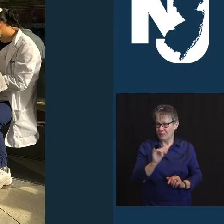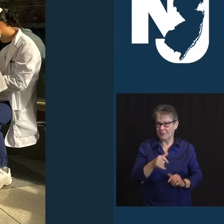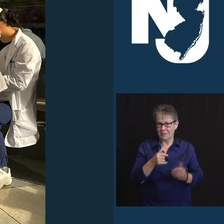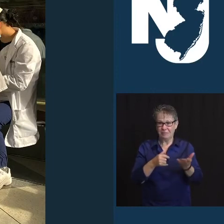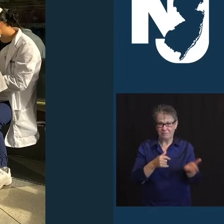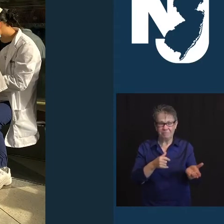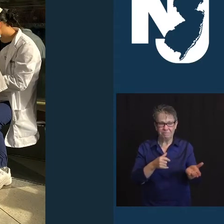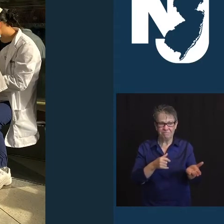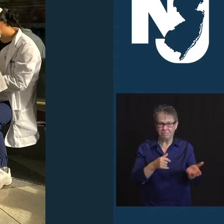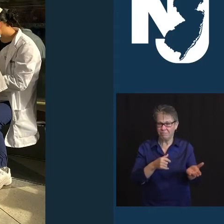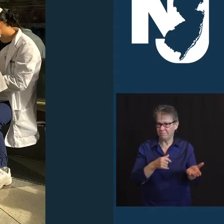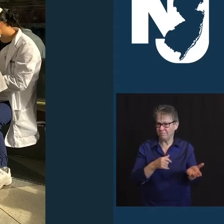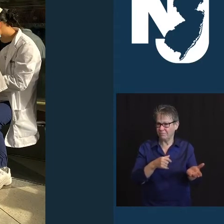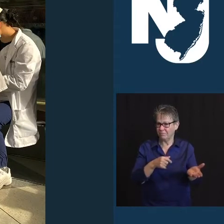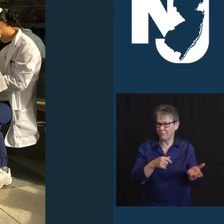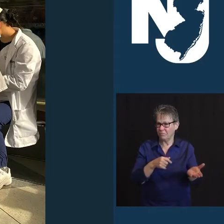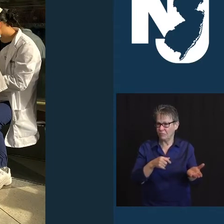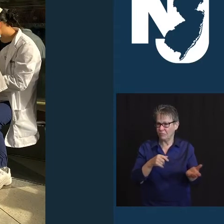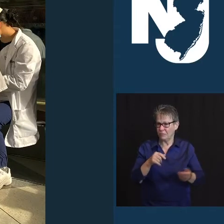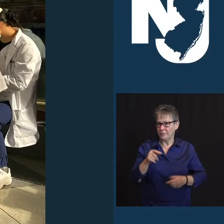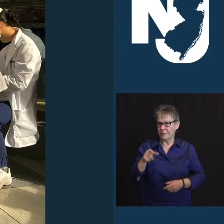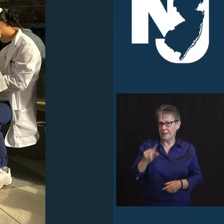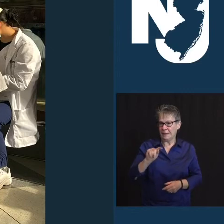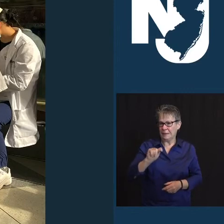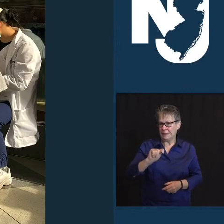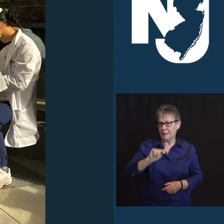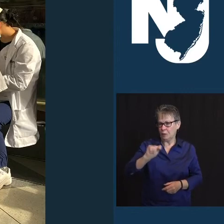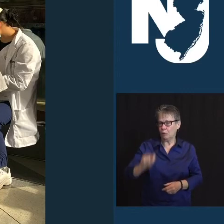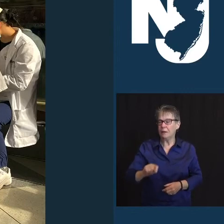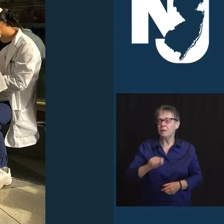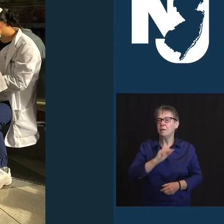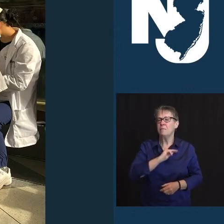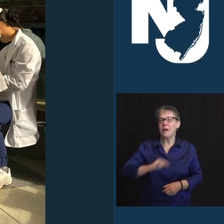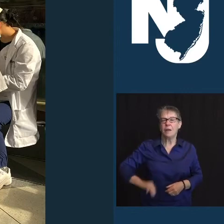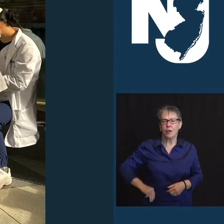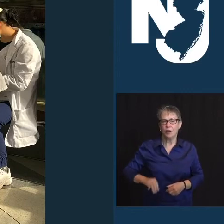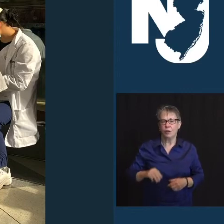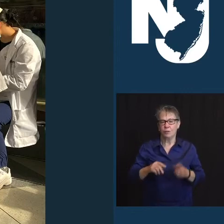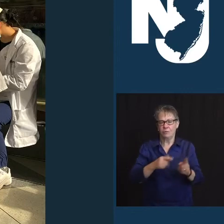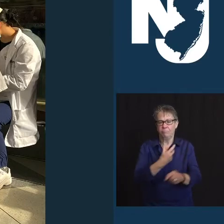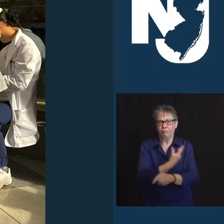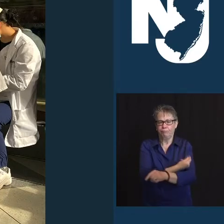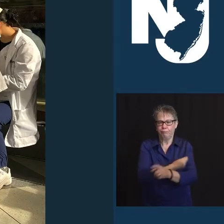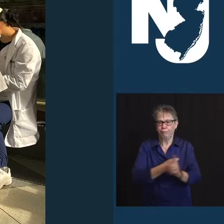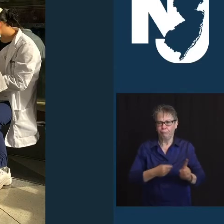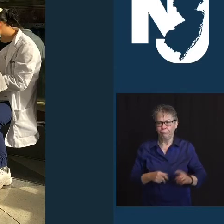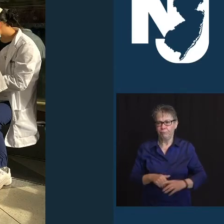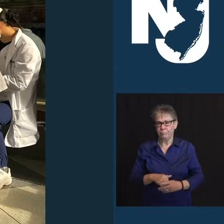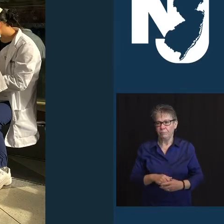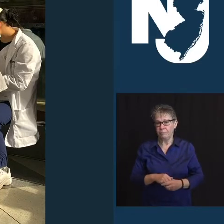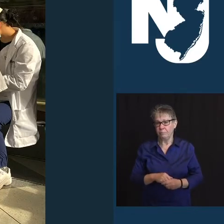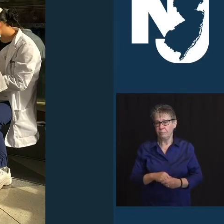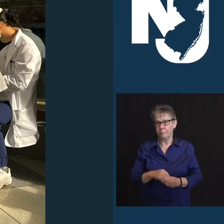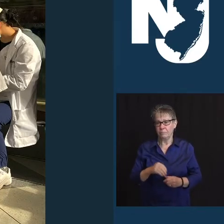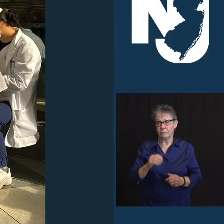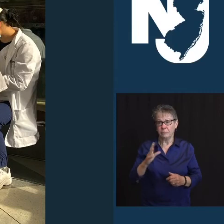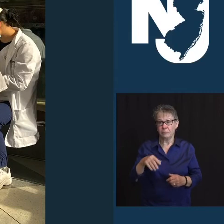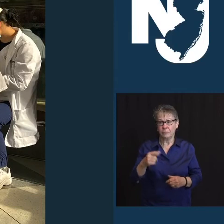Mayor right here, capital city, Reed Gasiora. This is of a resident of Trenton, Vera